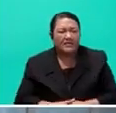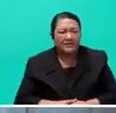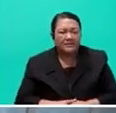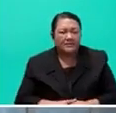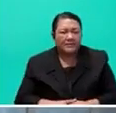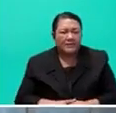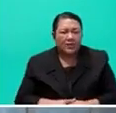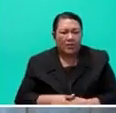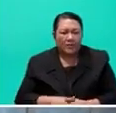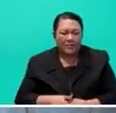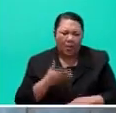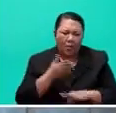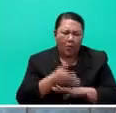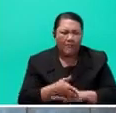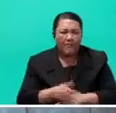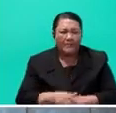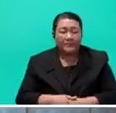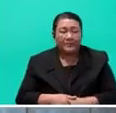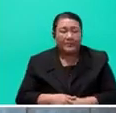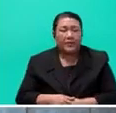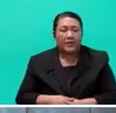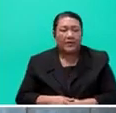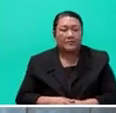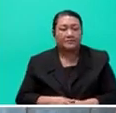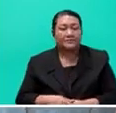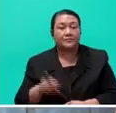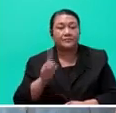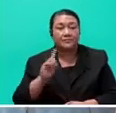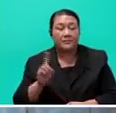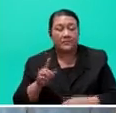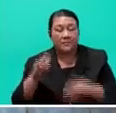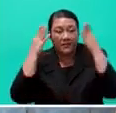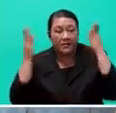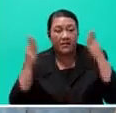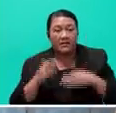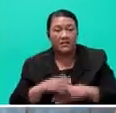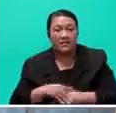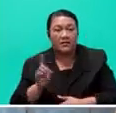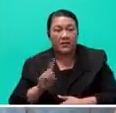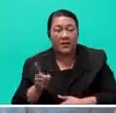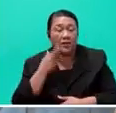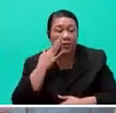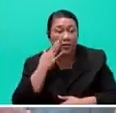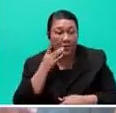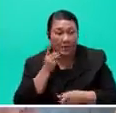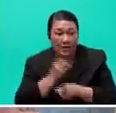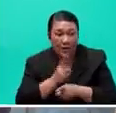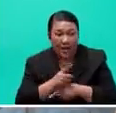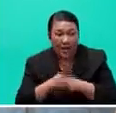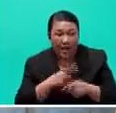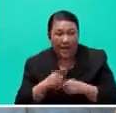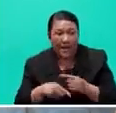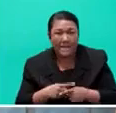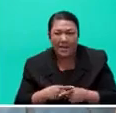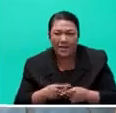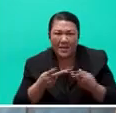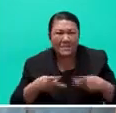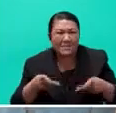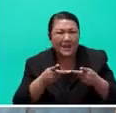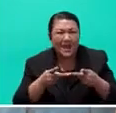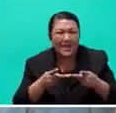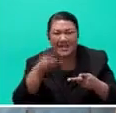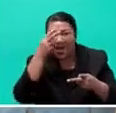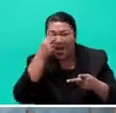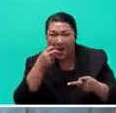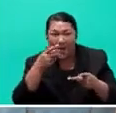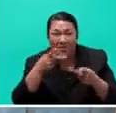Honorable Speaker, we must actually ensure that when we are talking about World Heritage Site, all other sites are just on